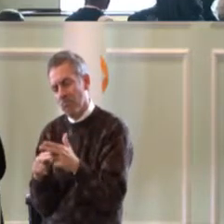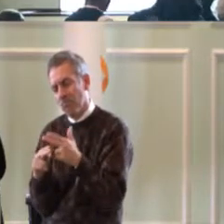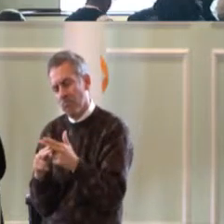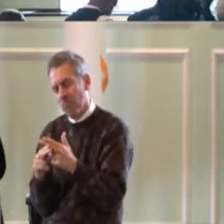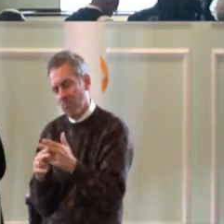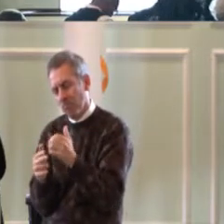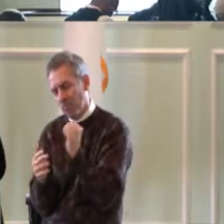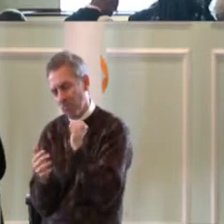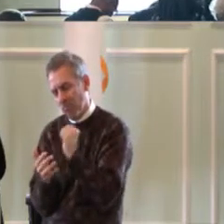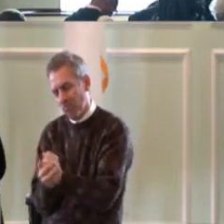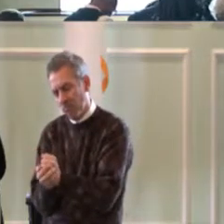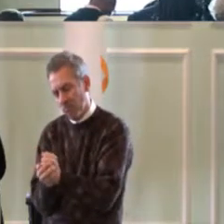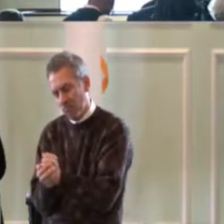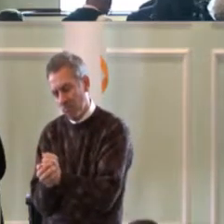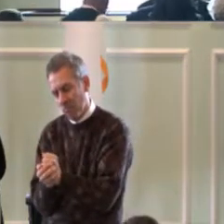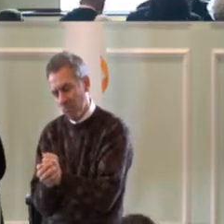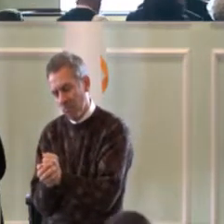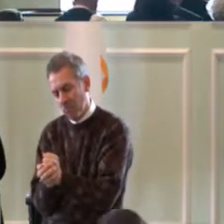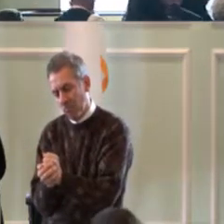amen.